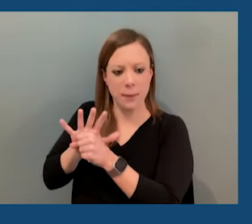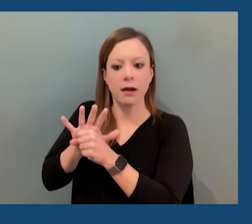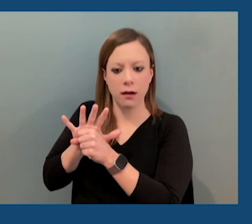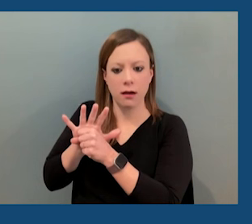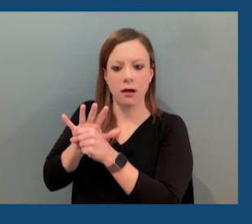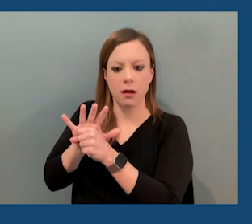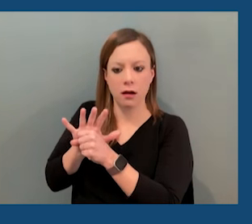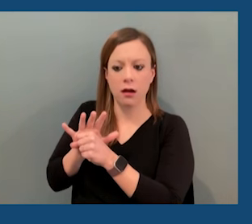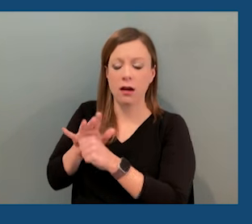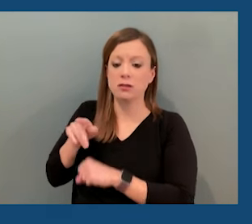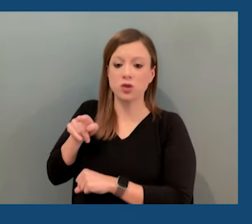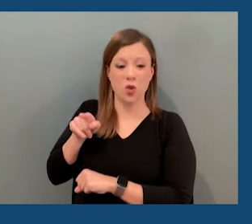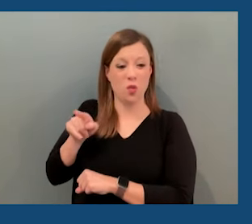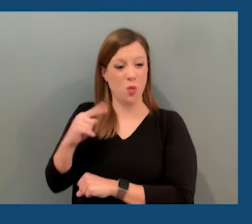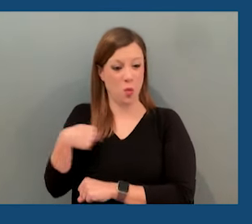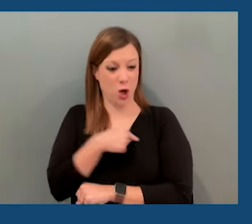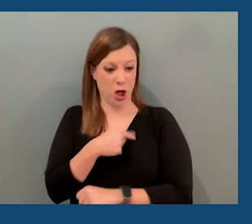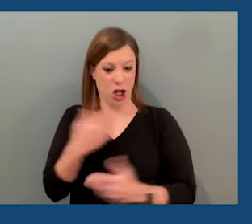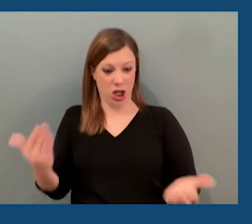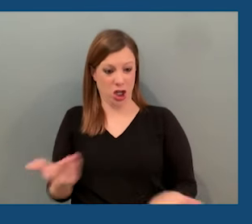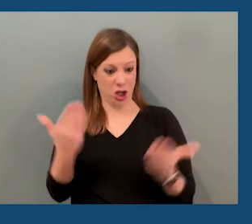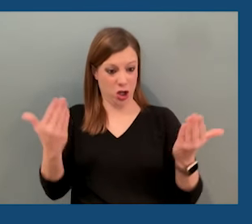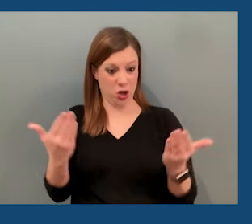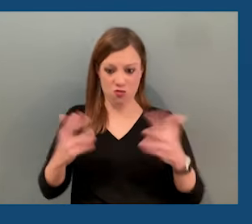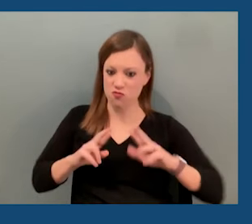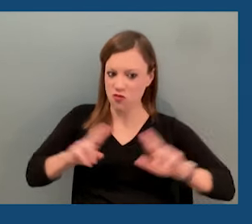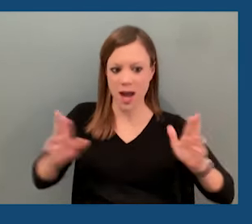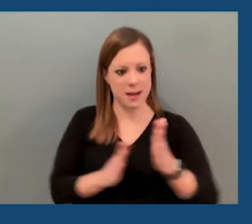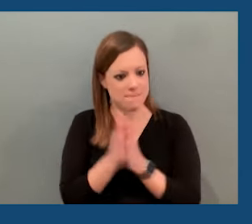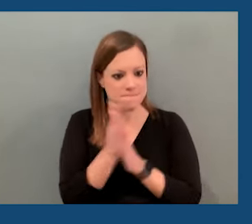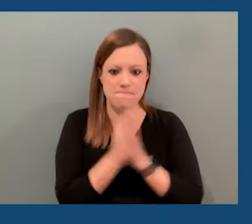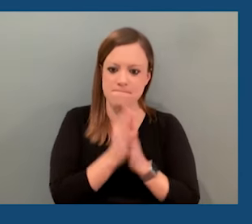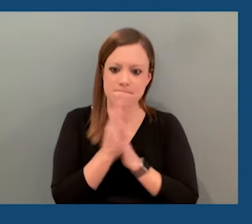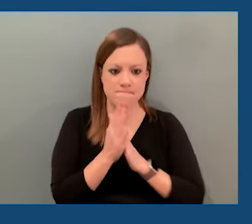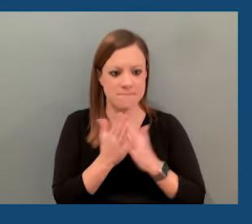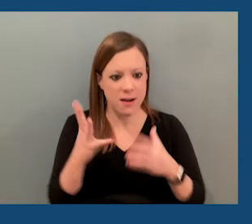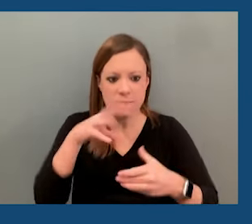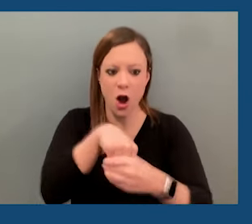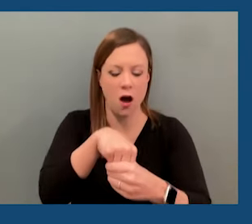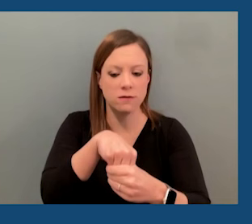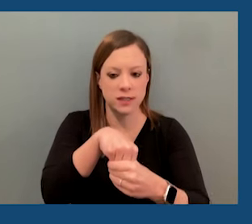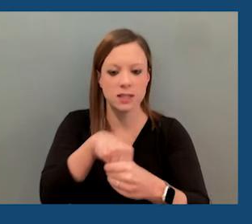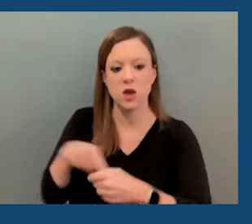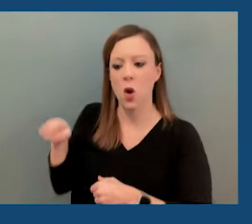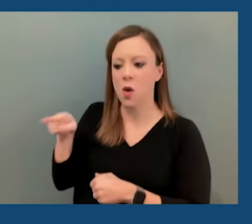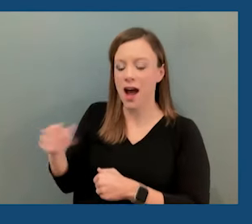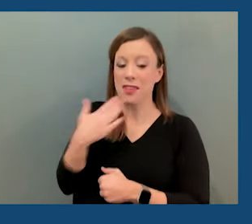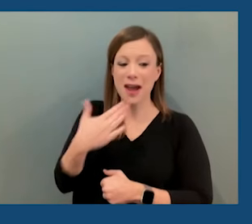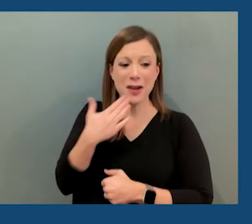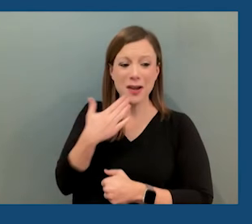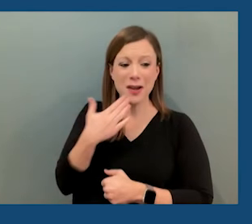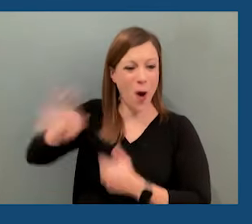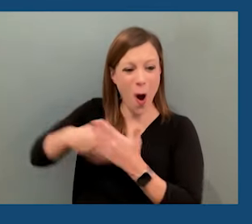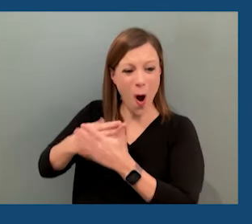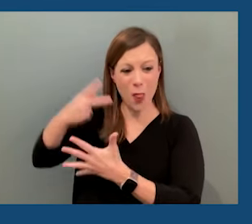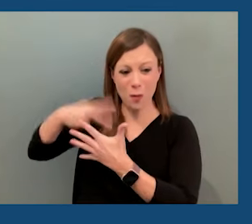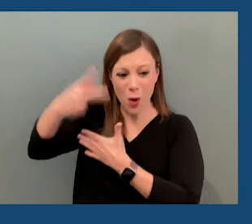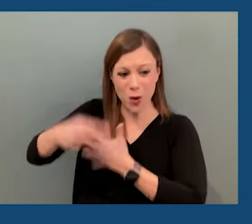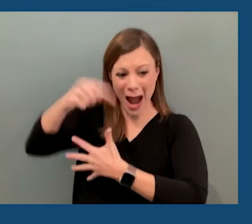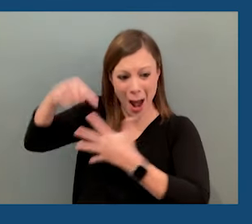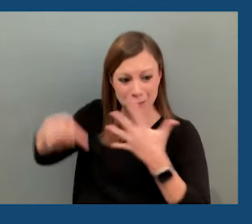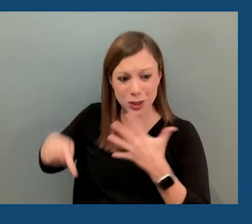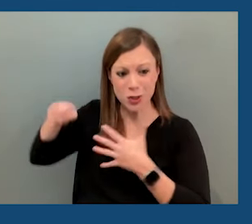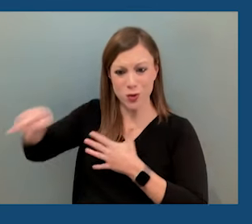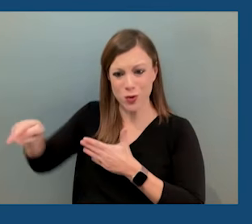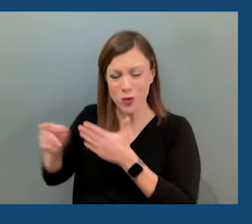front lines. I want to thank you for that, but also all the great projects that you've innovated and initiated. And so what an amazing partner, our county executive,